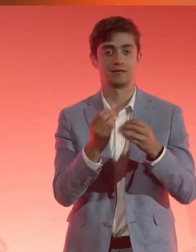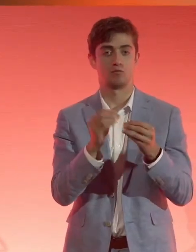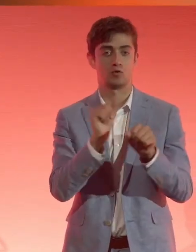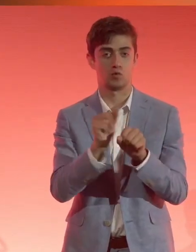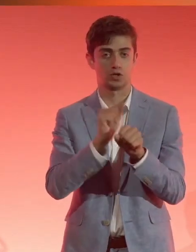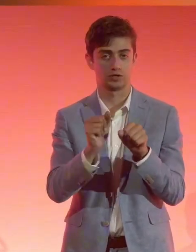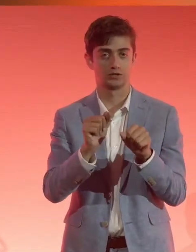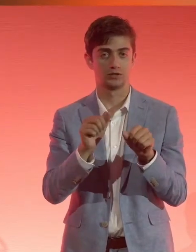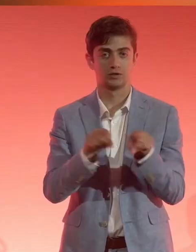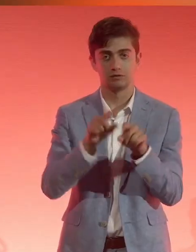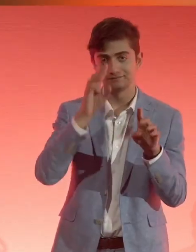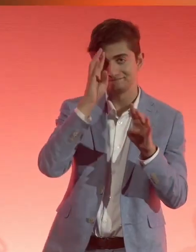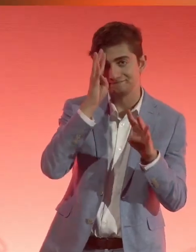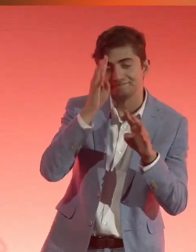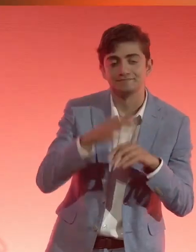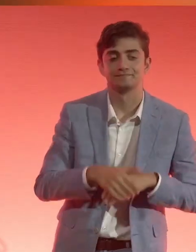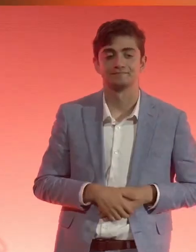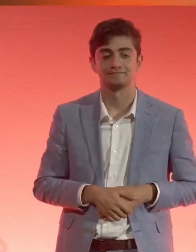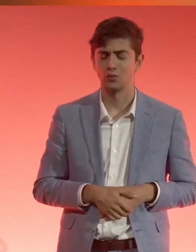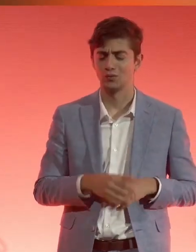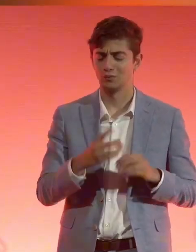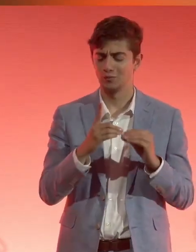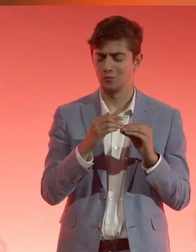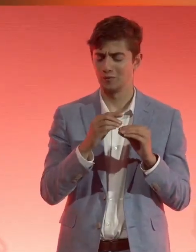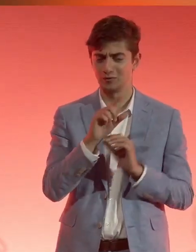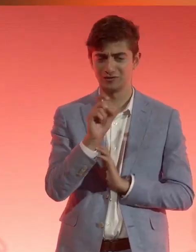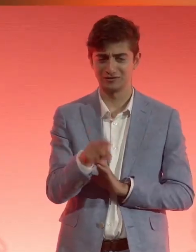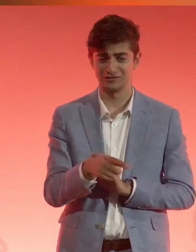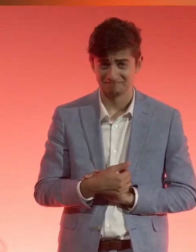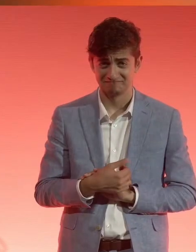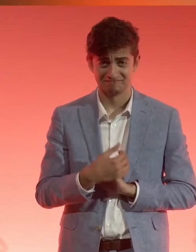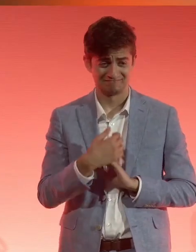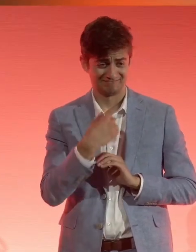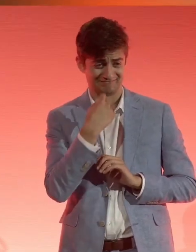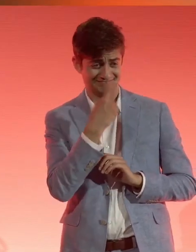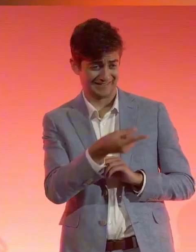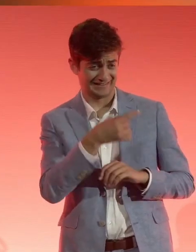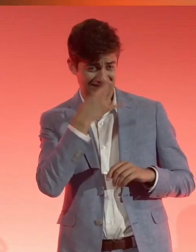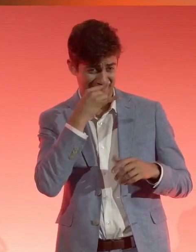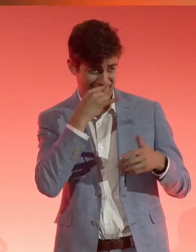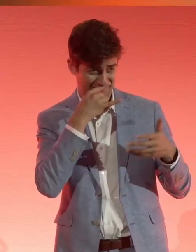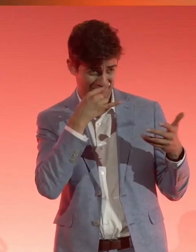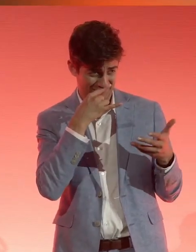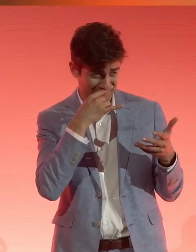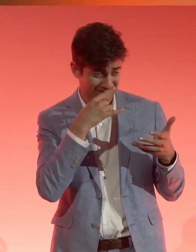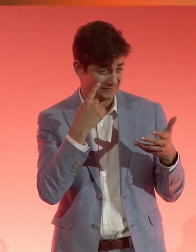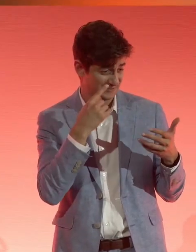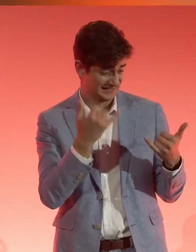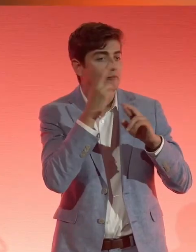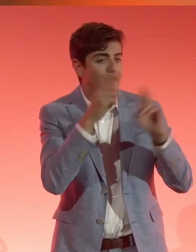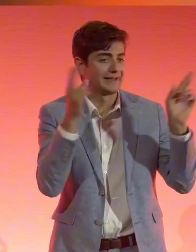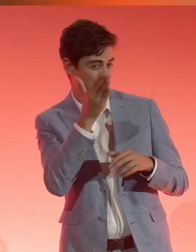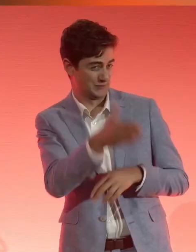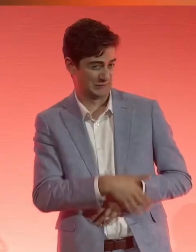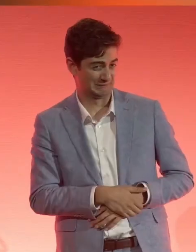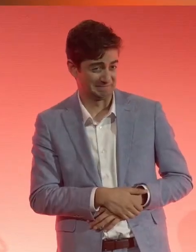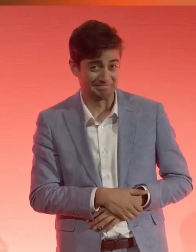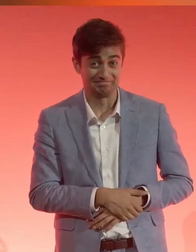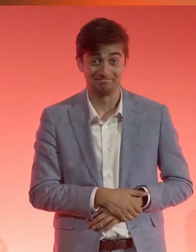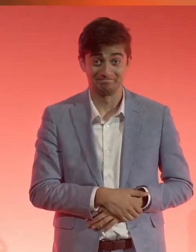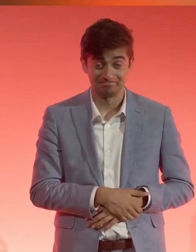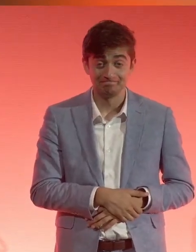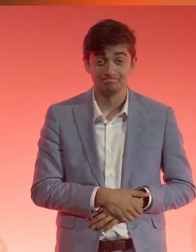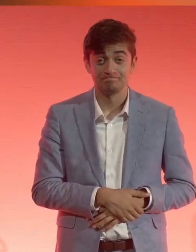innovative. And that brings us to one last question. What do we tell our kids today so they're ready for the futures tomorrow? Now, here's